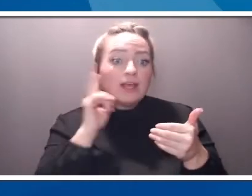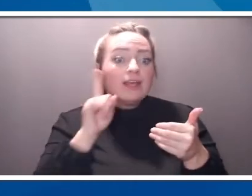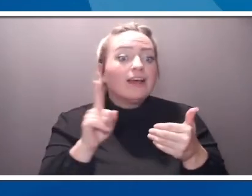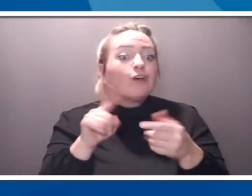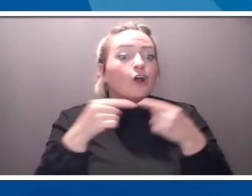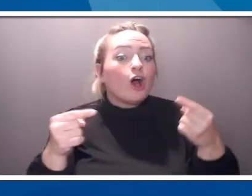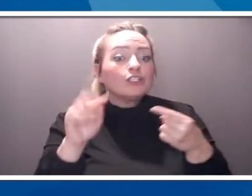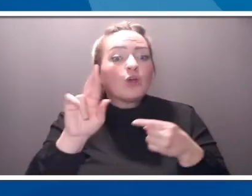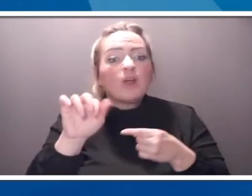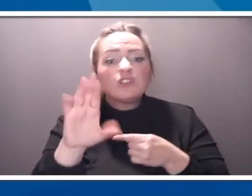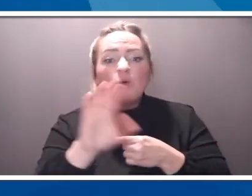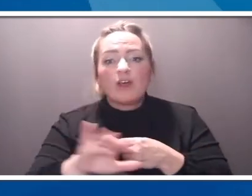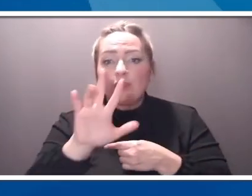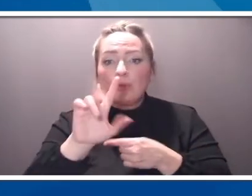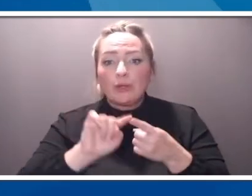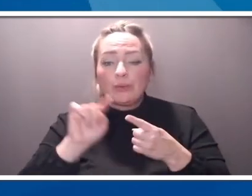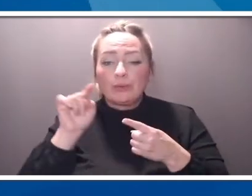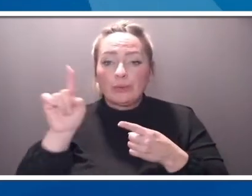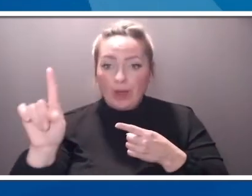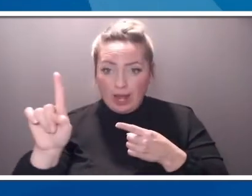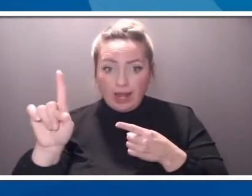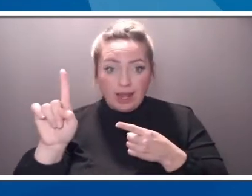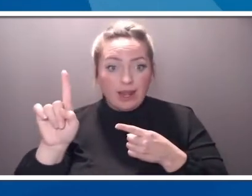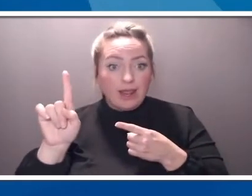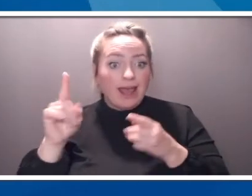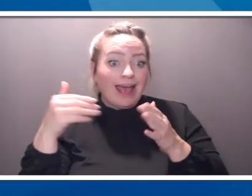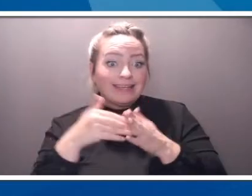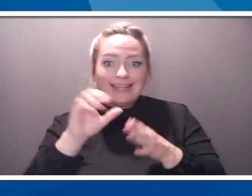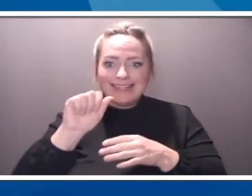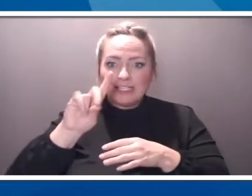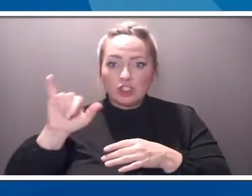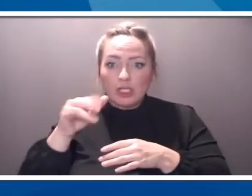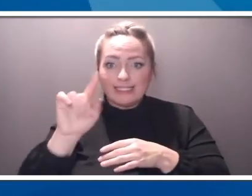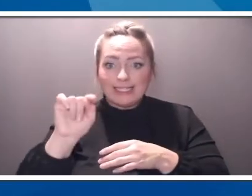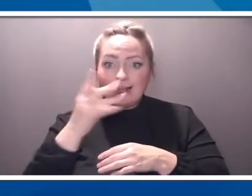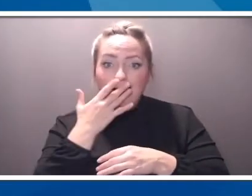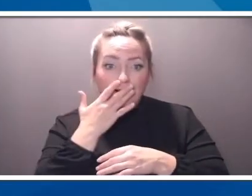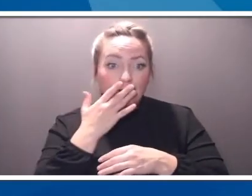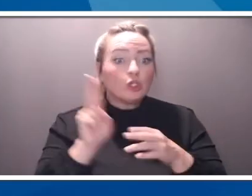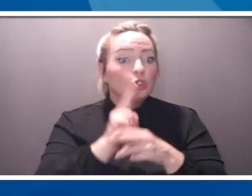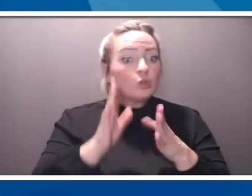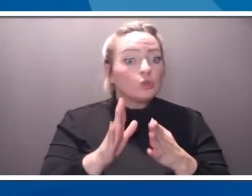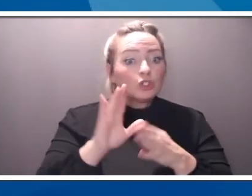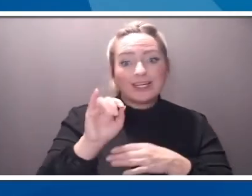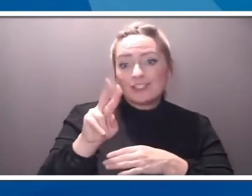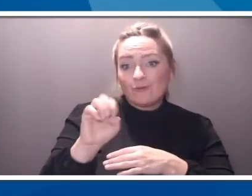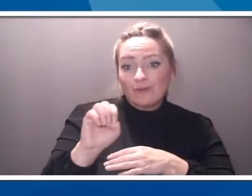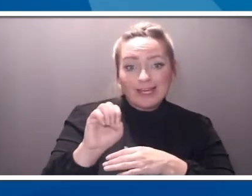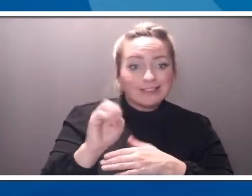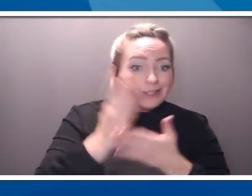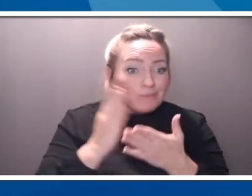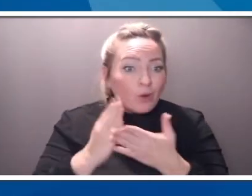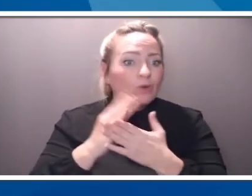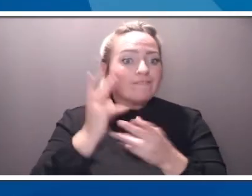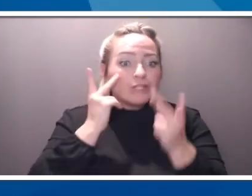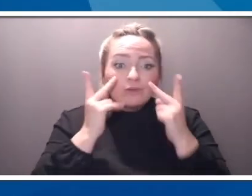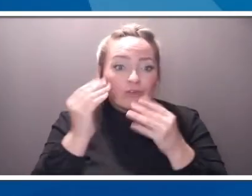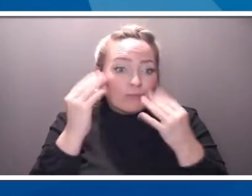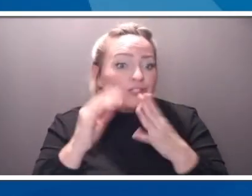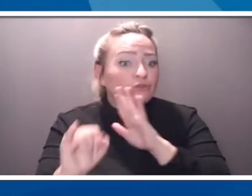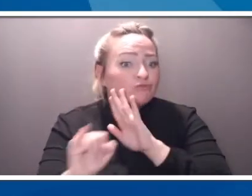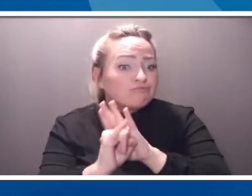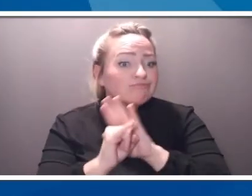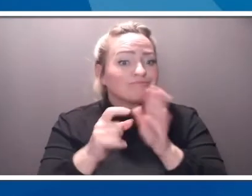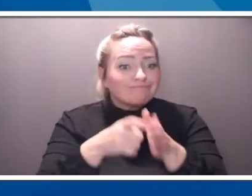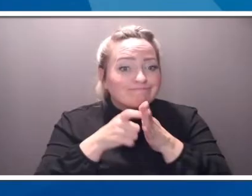of the following have a contrast ratio of at least 3:1 against adjacent colors. User interface components,